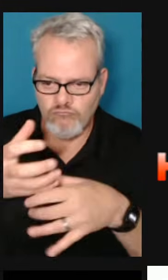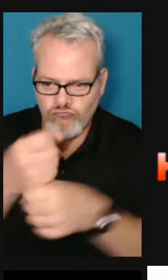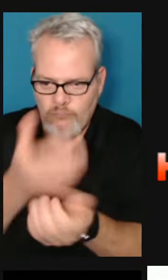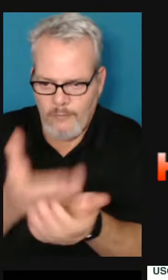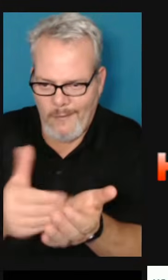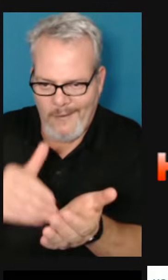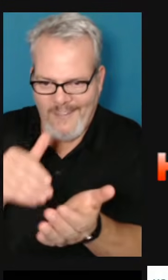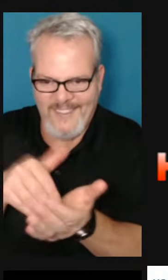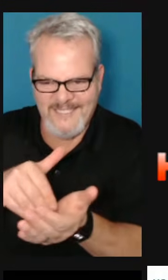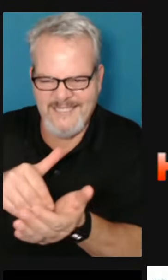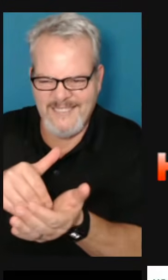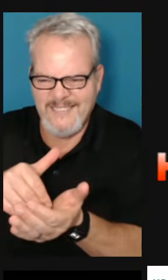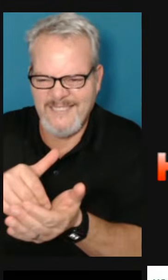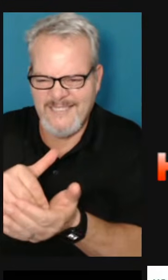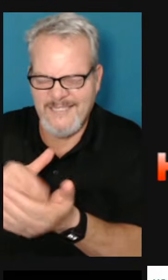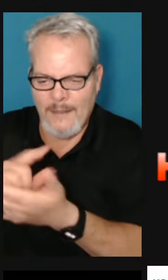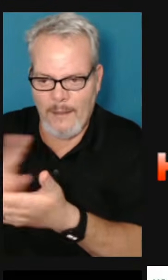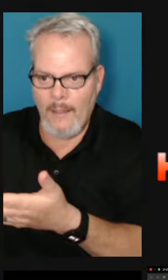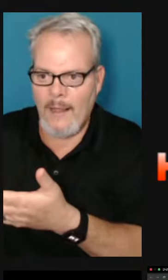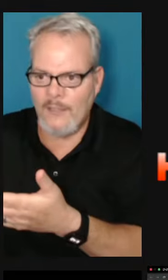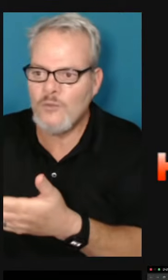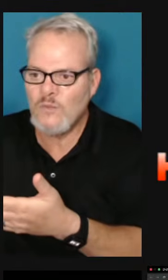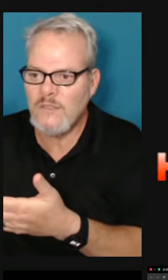started last week.